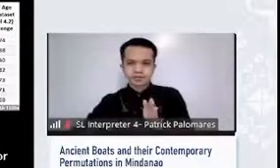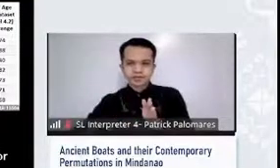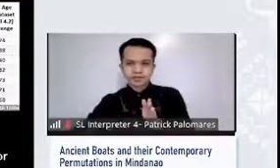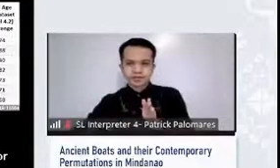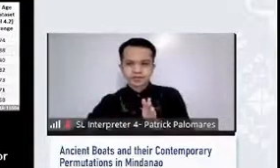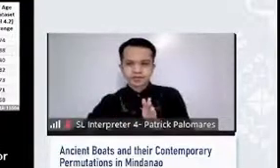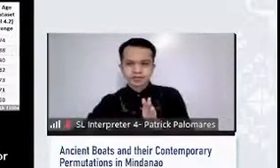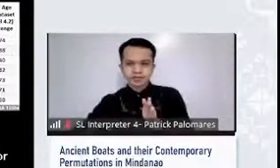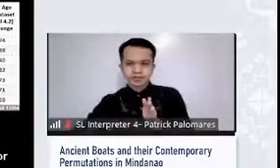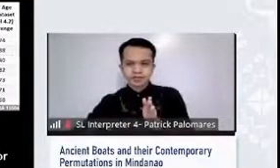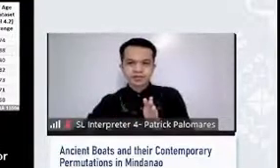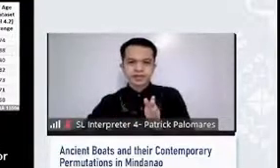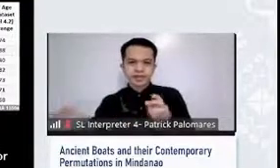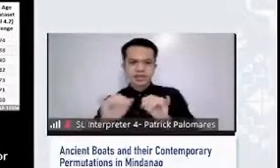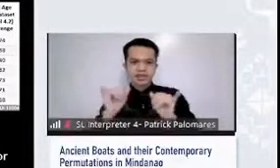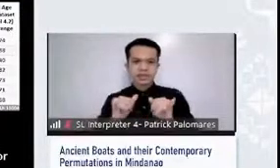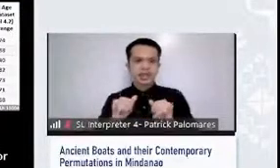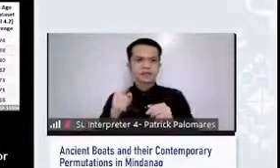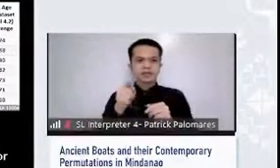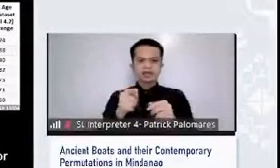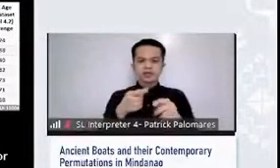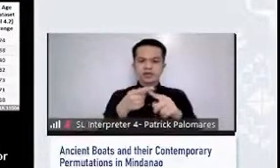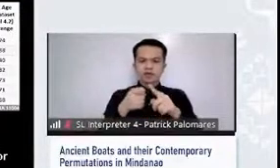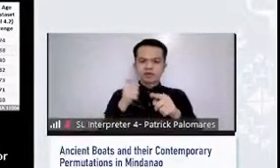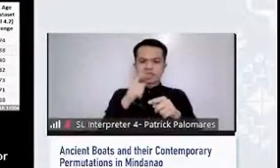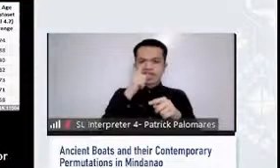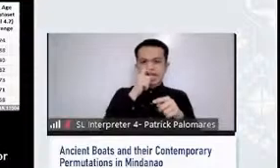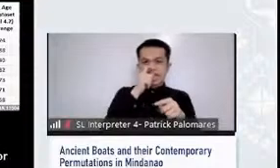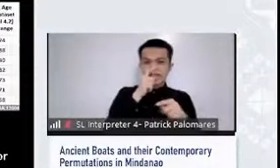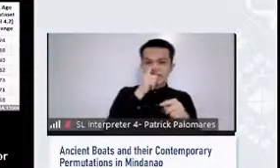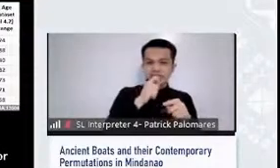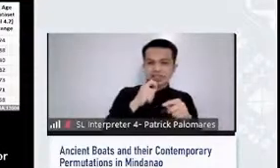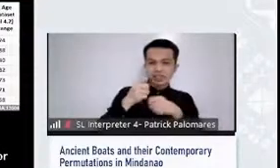8th century until the 10th century.